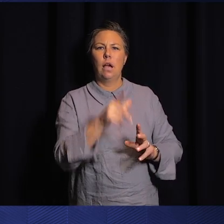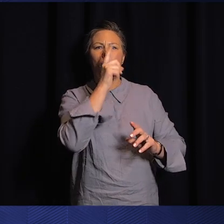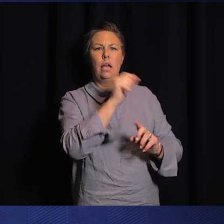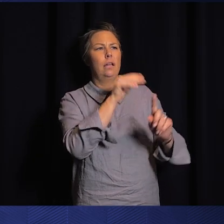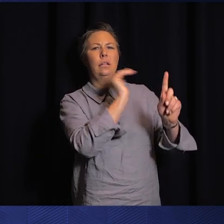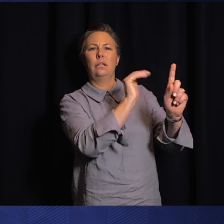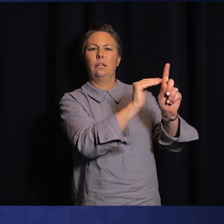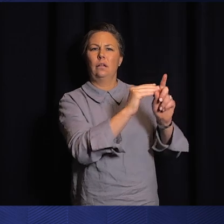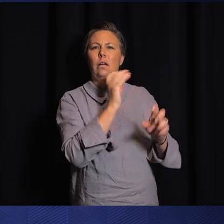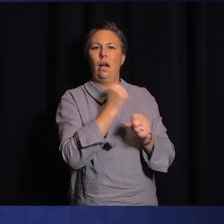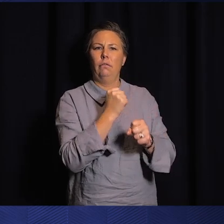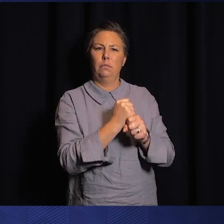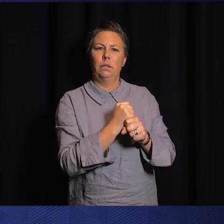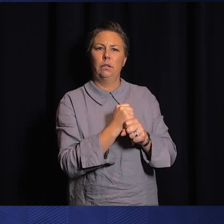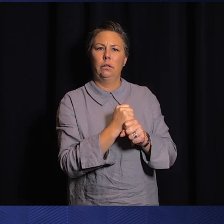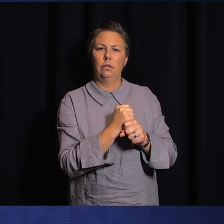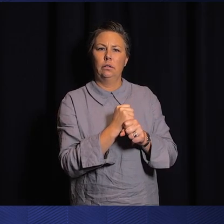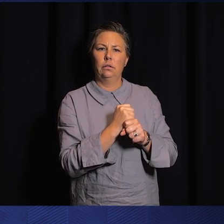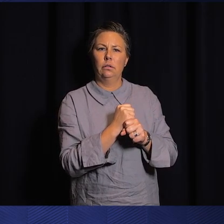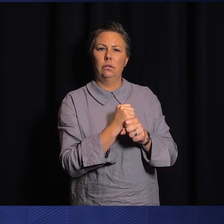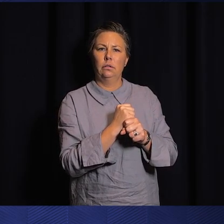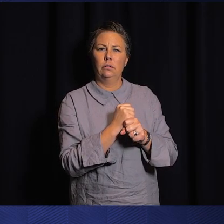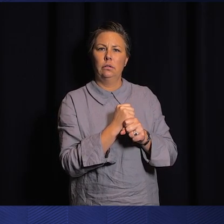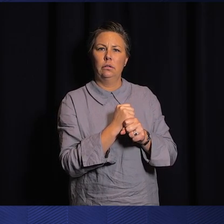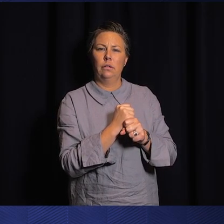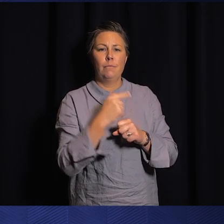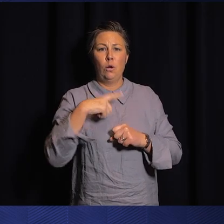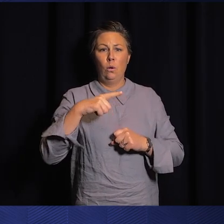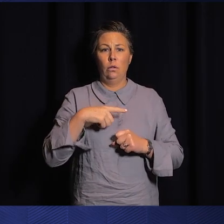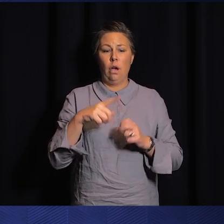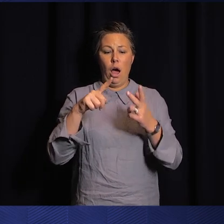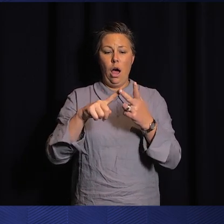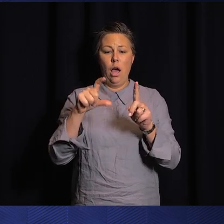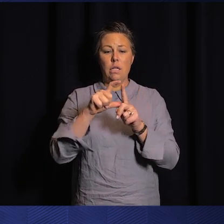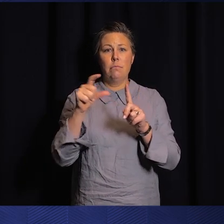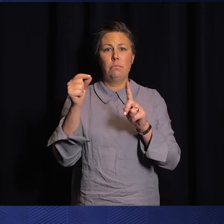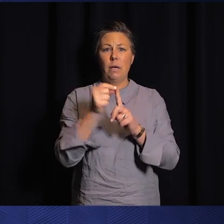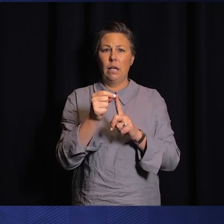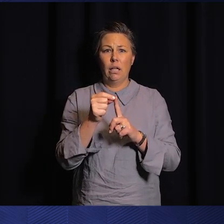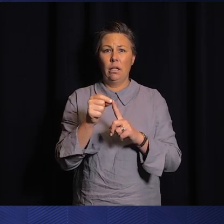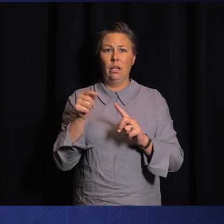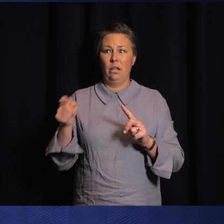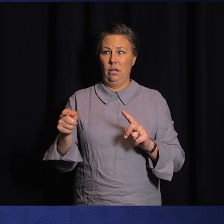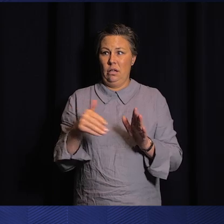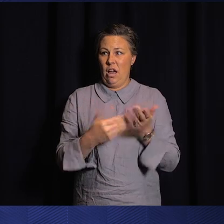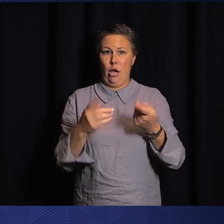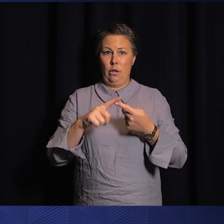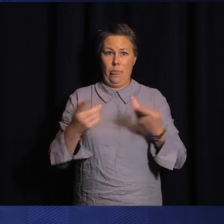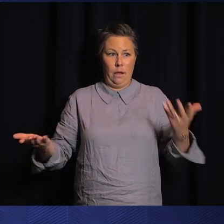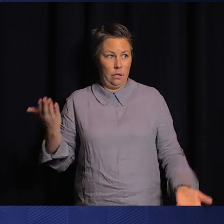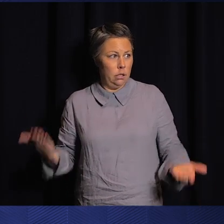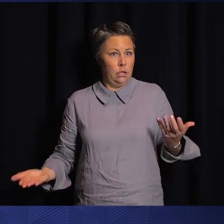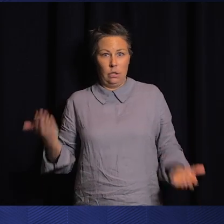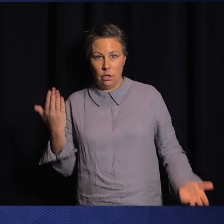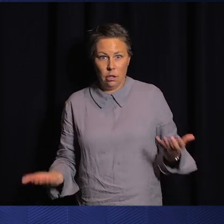the displaced persons can be effectively addressed, and a proper framework, it could be a